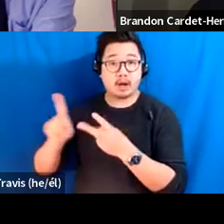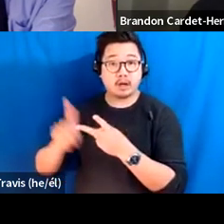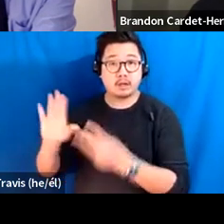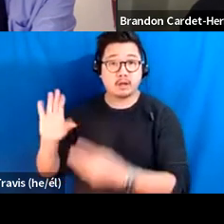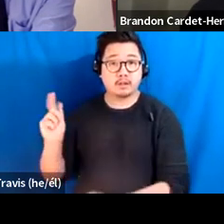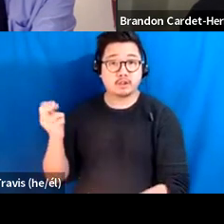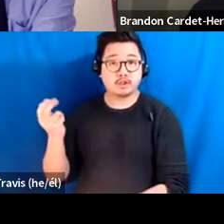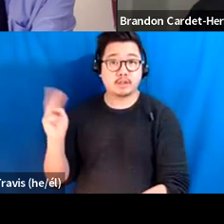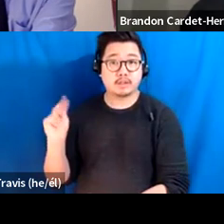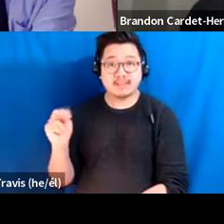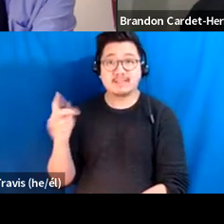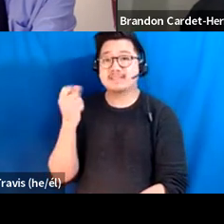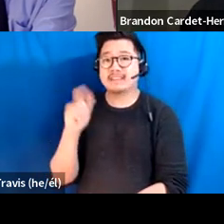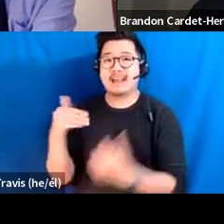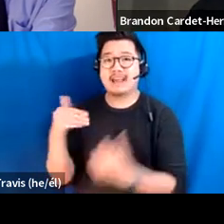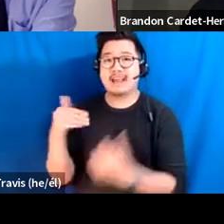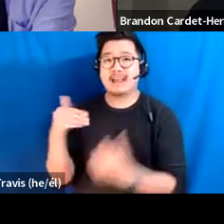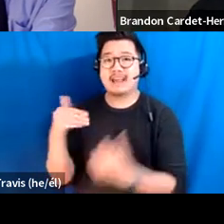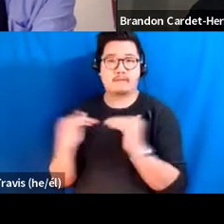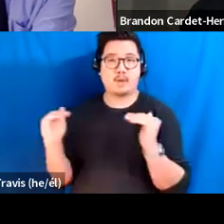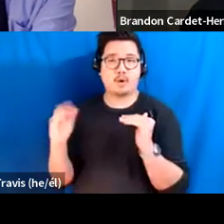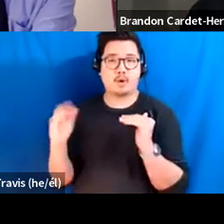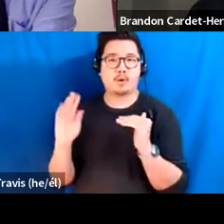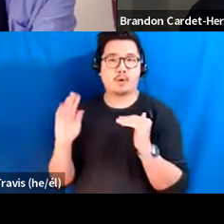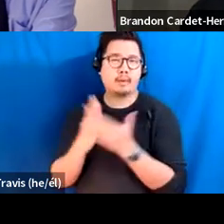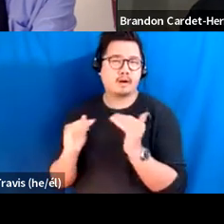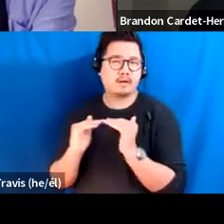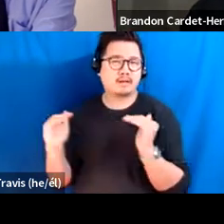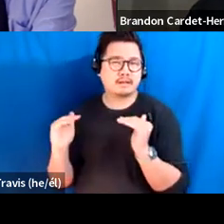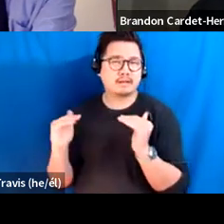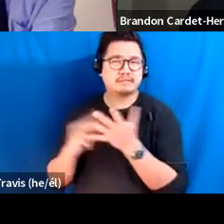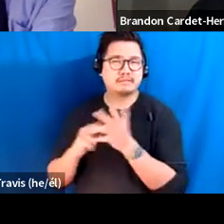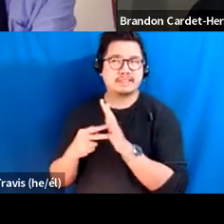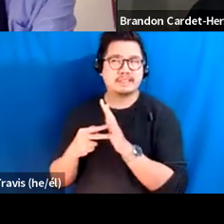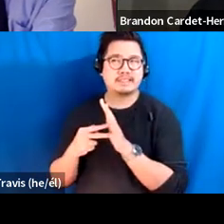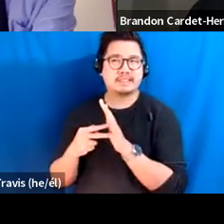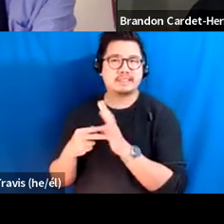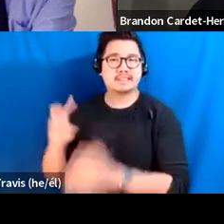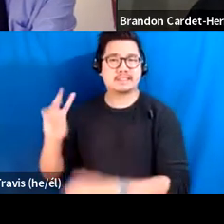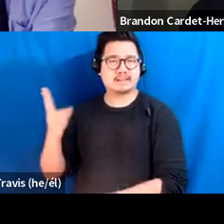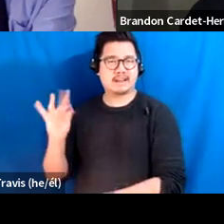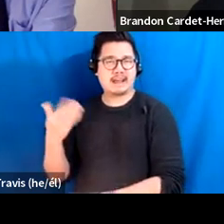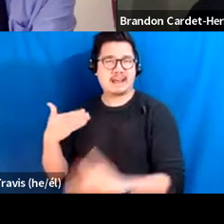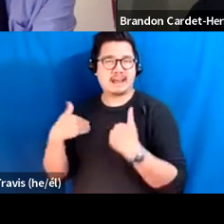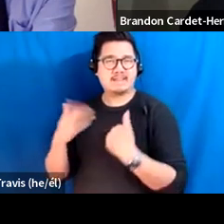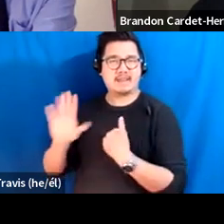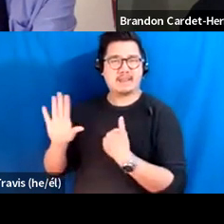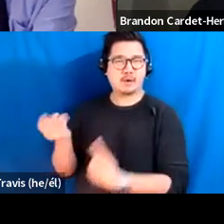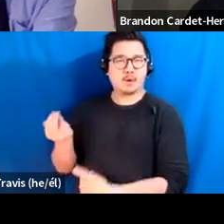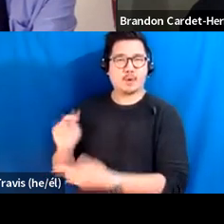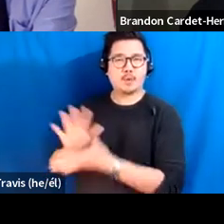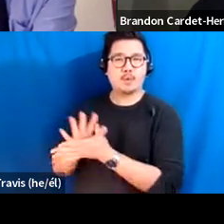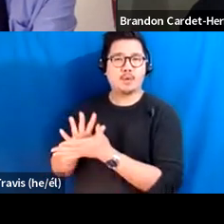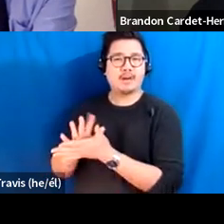carve out a separate floor or an area of a floor so they kind of have their own academy uh so to speak for